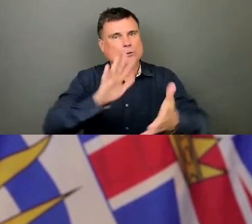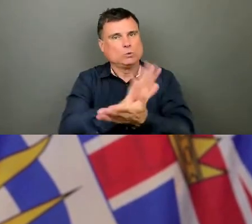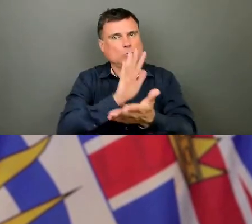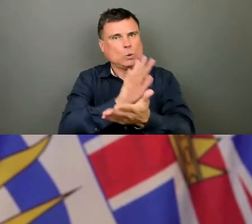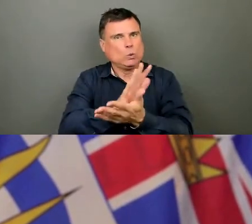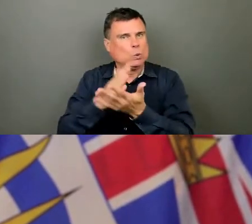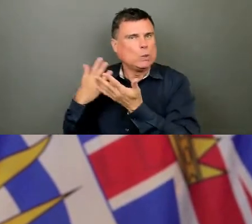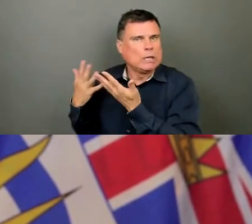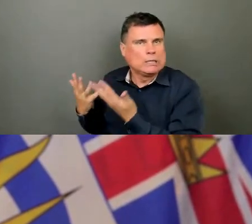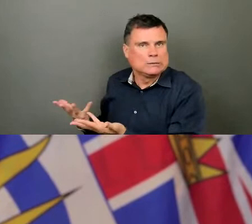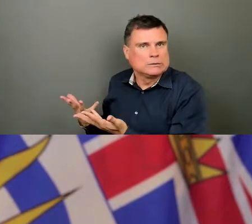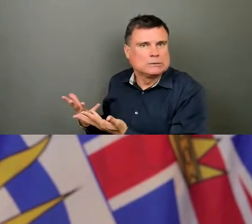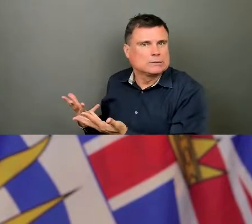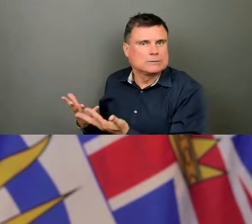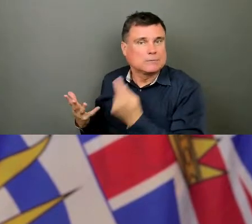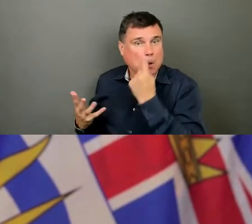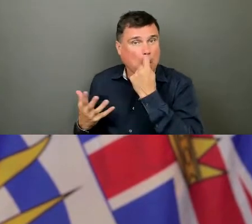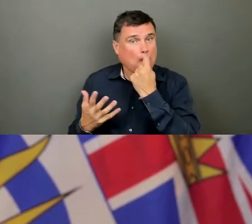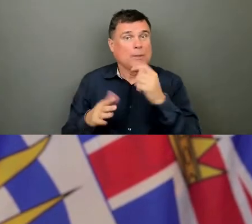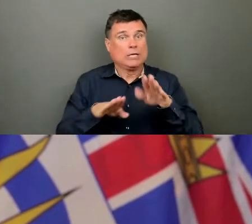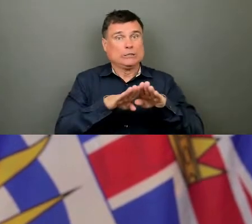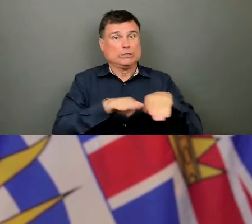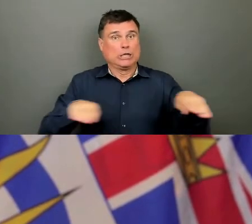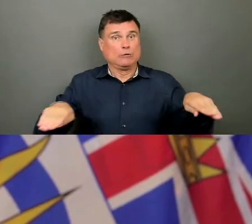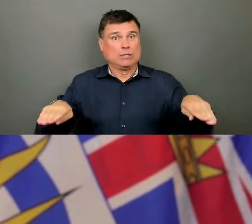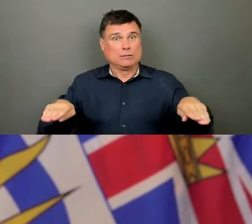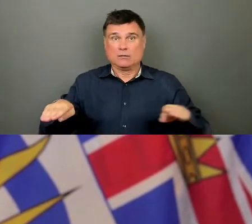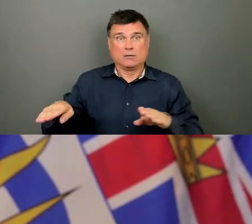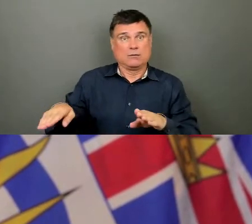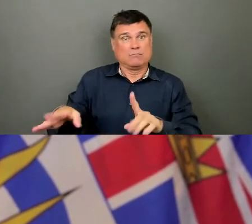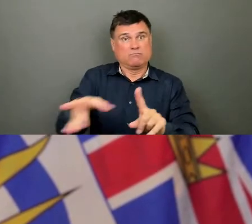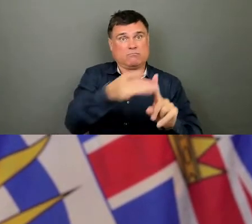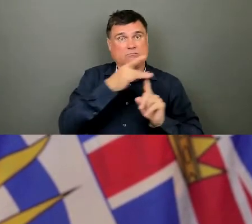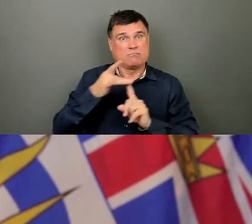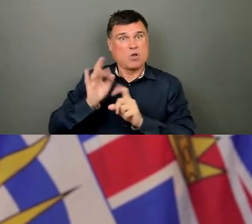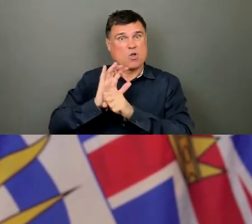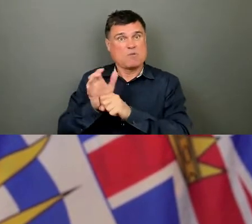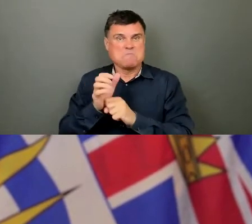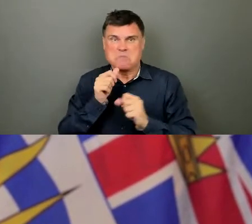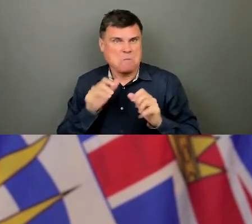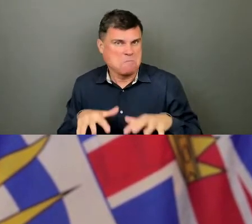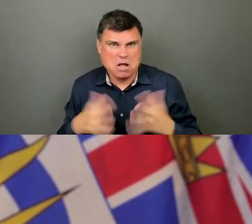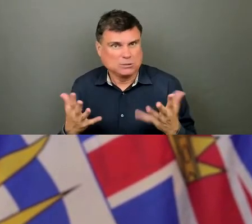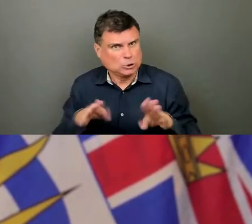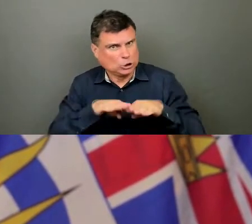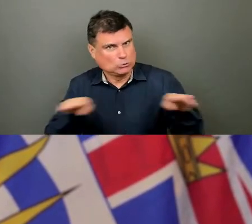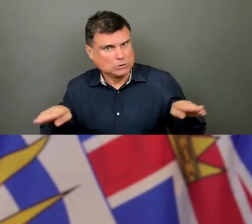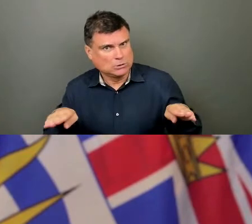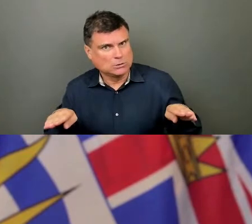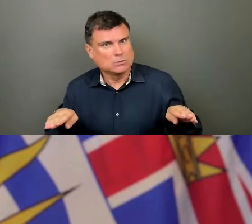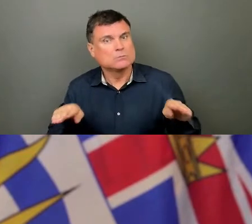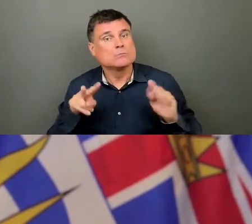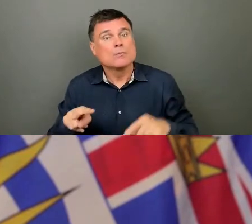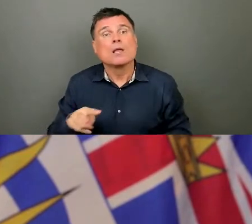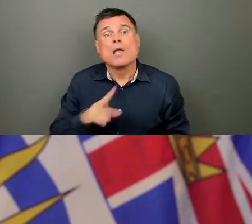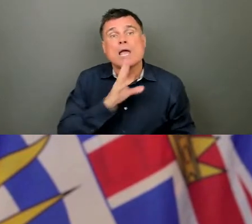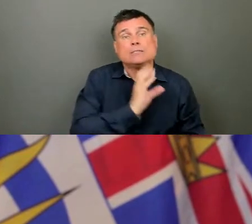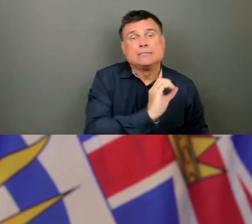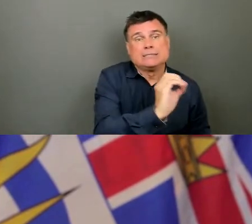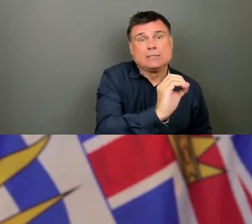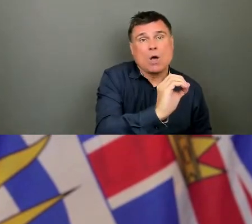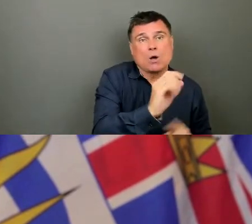many there isn't a great increase with children, but looking at the situation reports, you know, it's gone from 45 in the 0